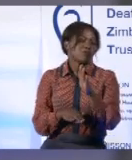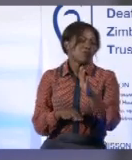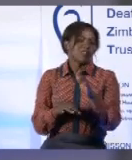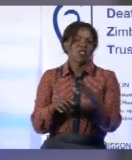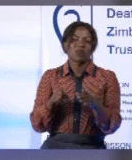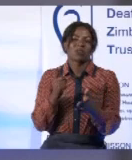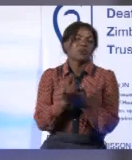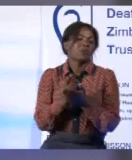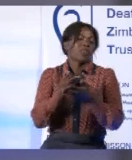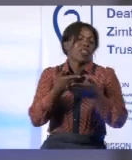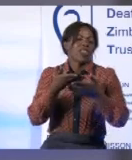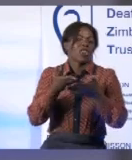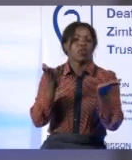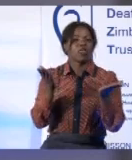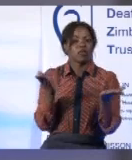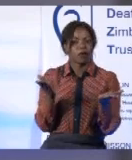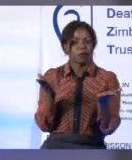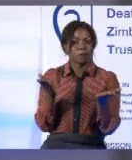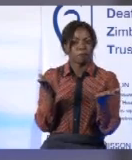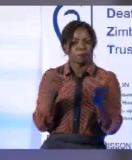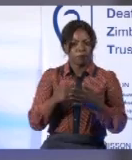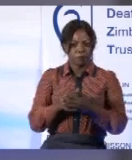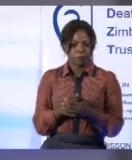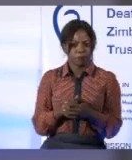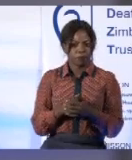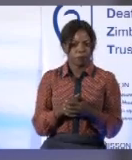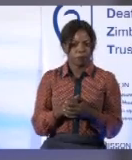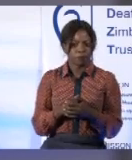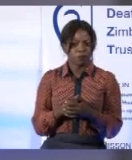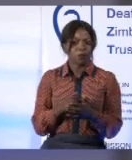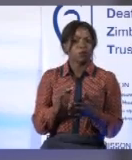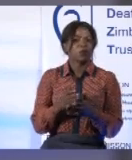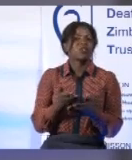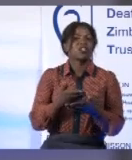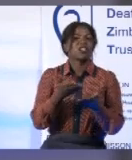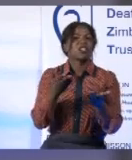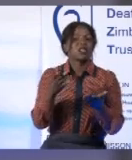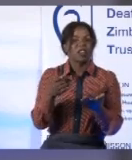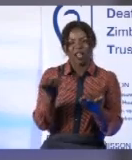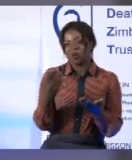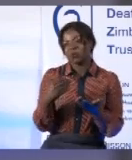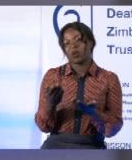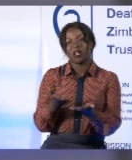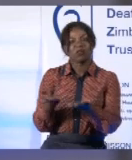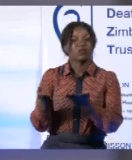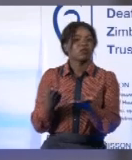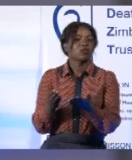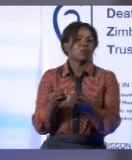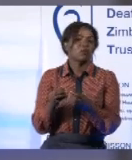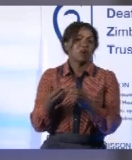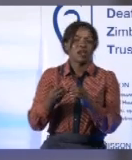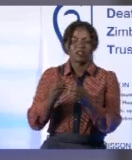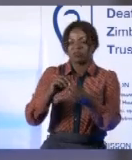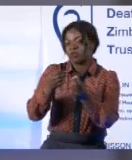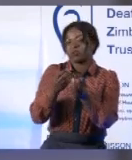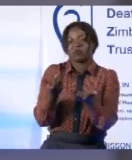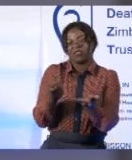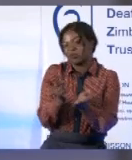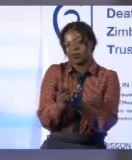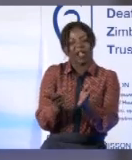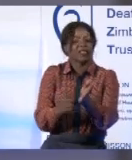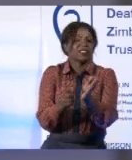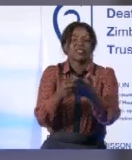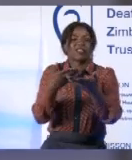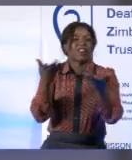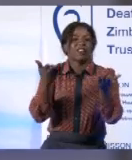kuitika pangwa yoyo. If you mkazane, wakazwe msika, akatongo tarukuda, you have to do it simply because you want money to